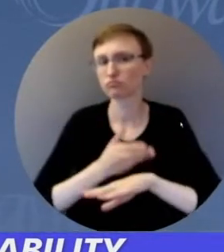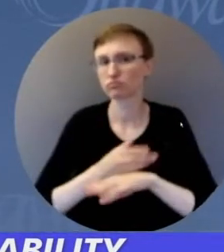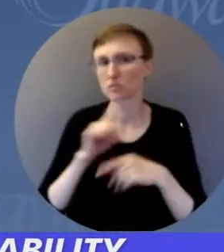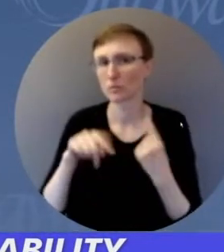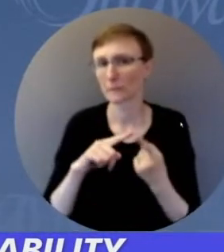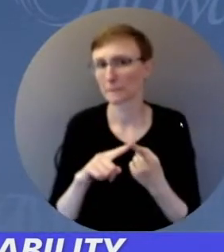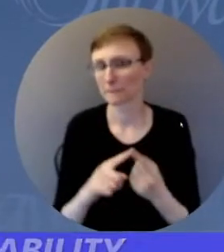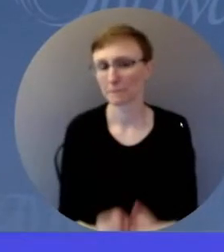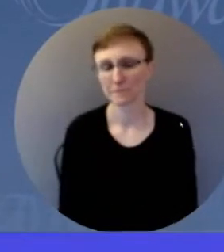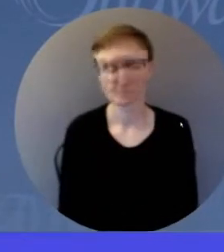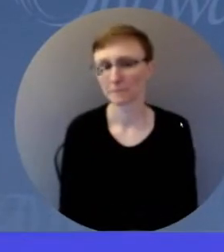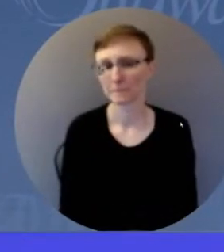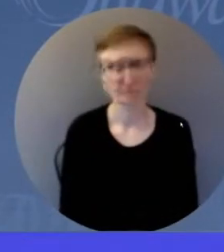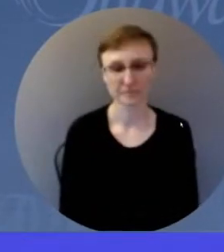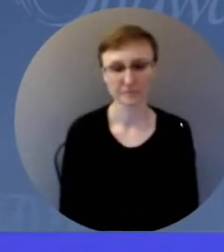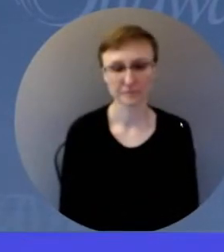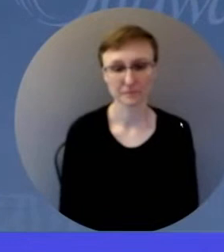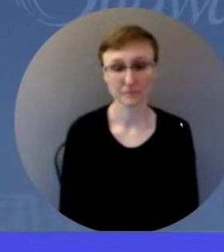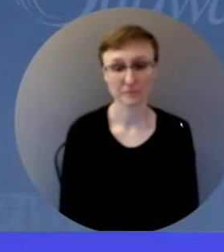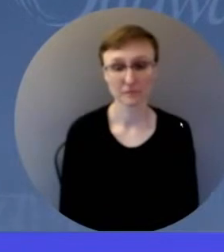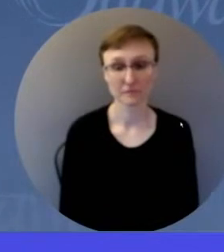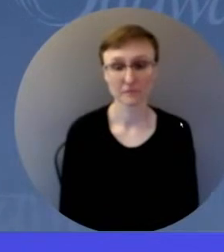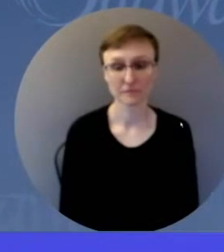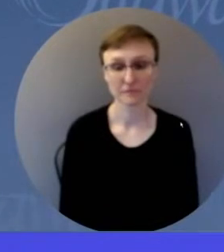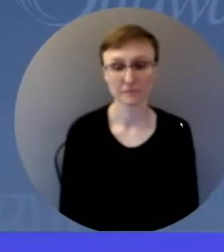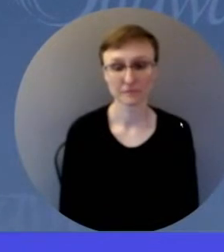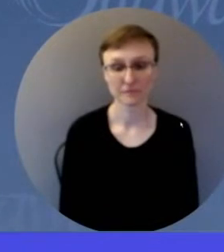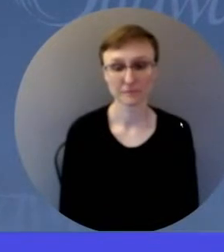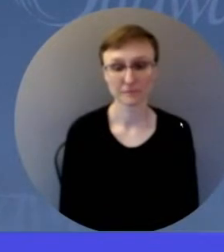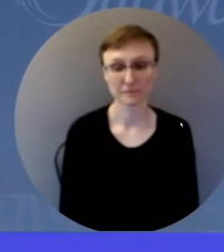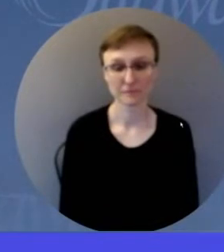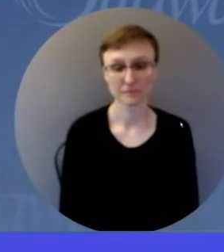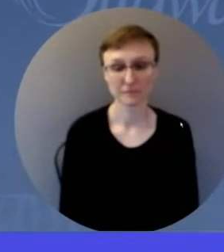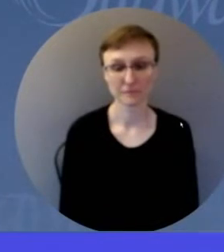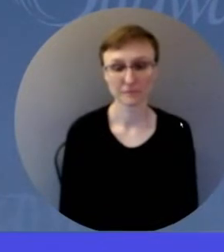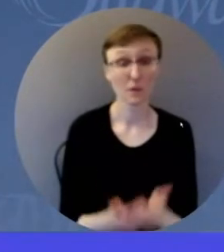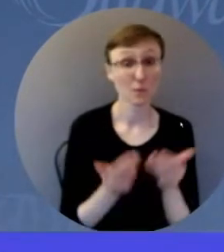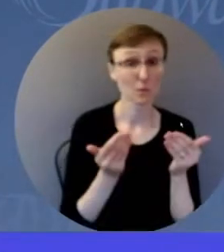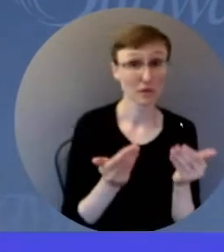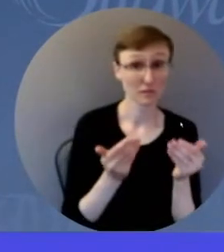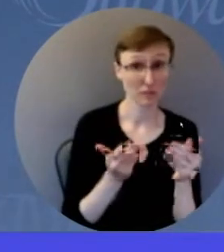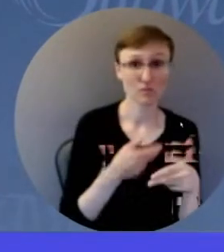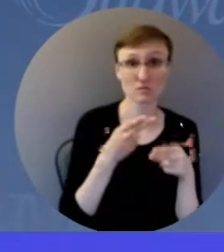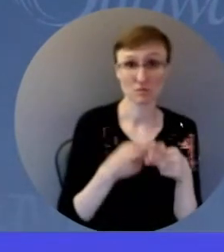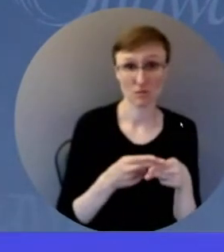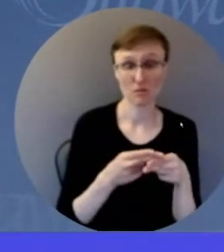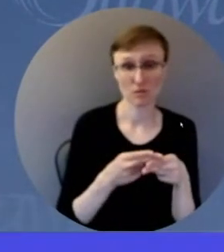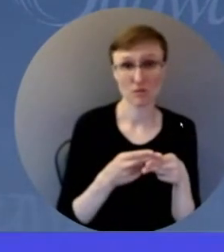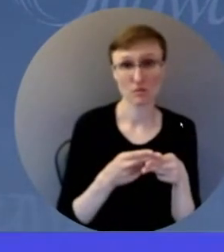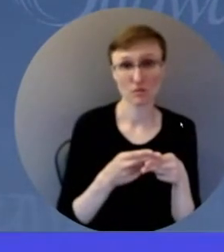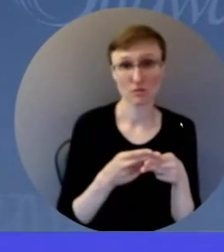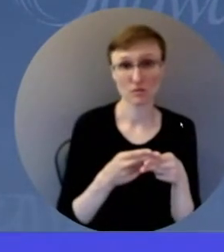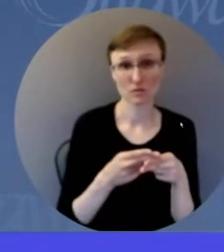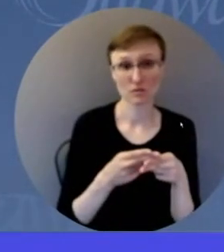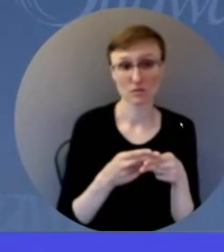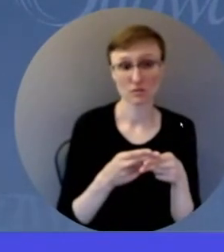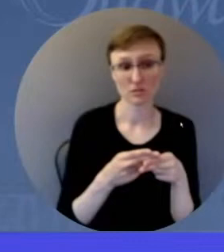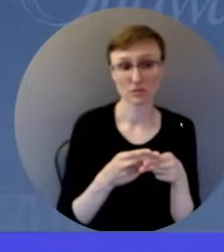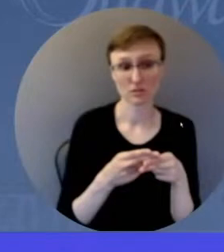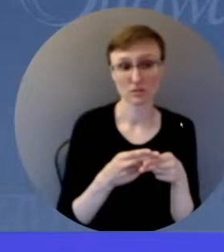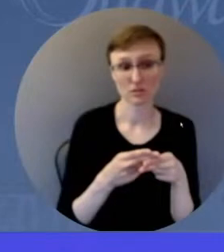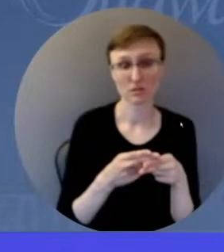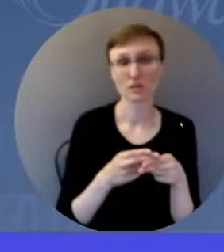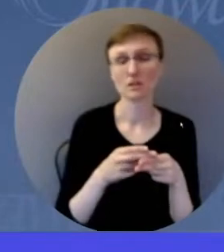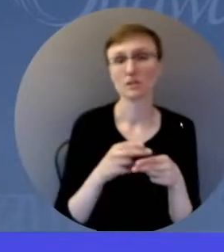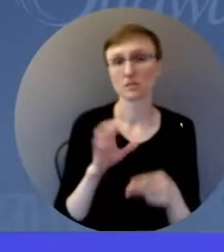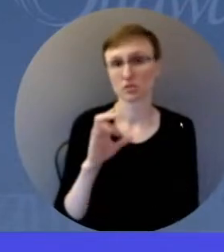Right now it will be called, actually it is called the Chief William Commander Bridge. It's